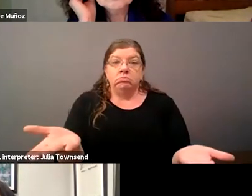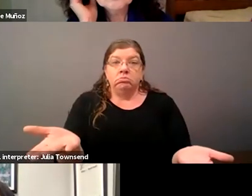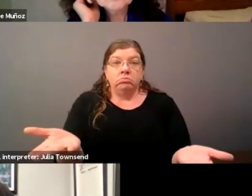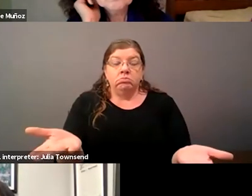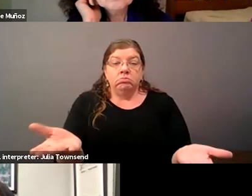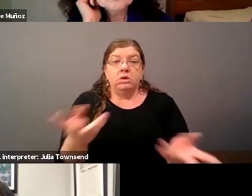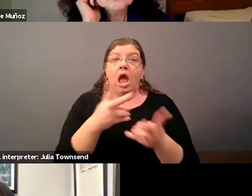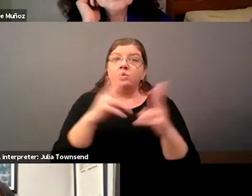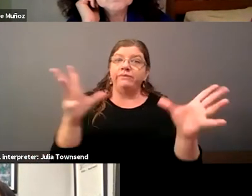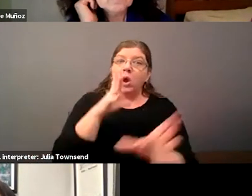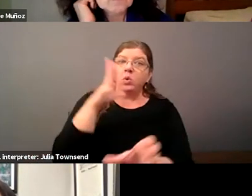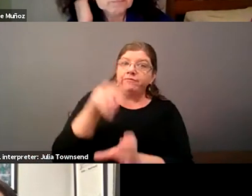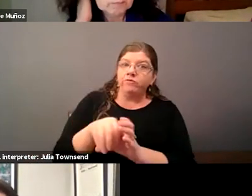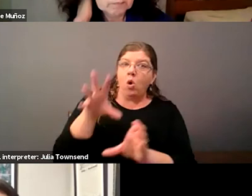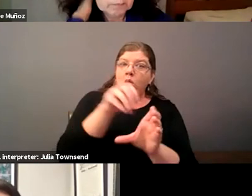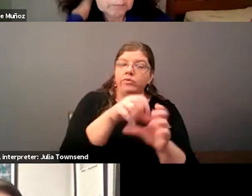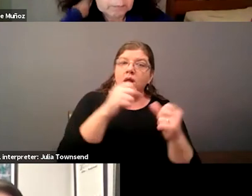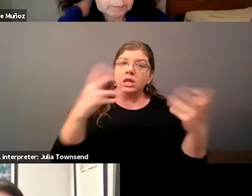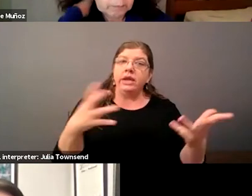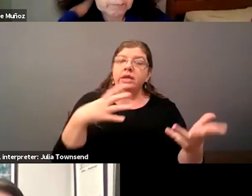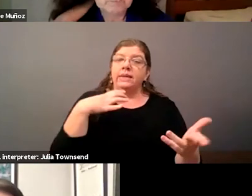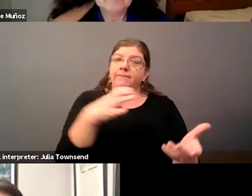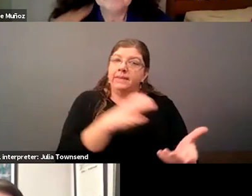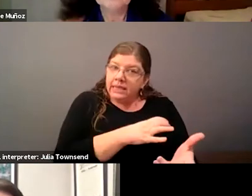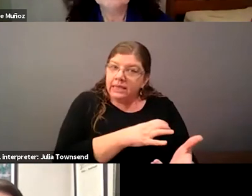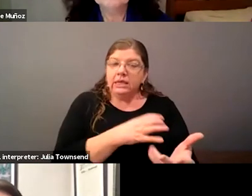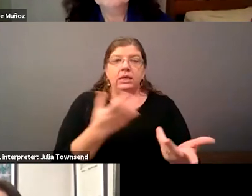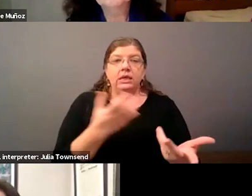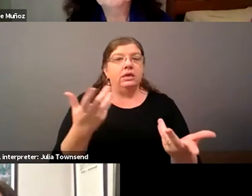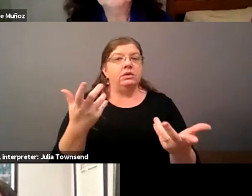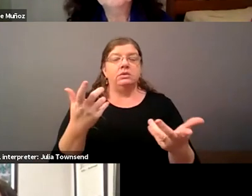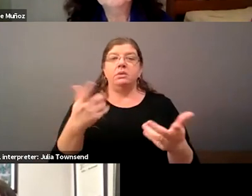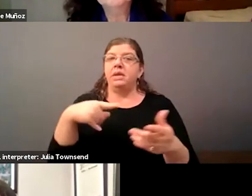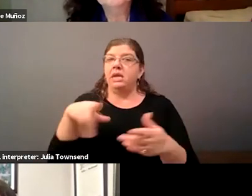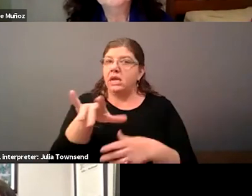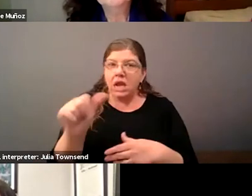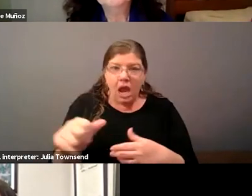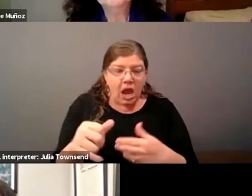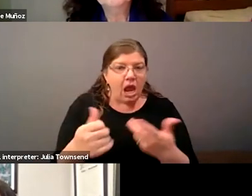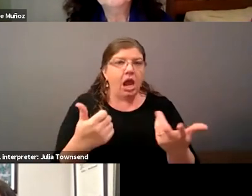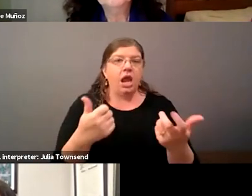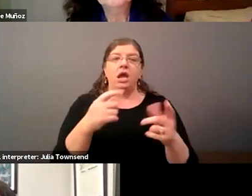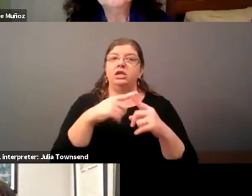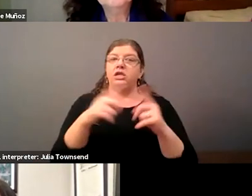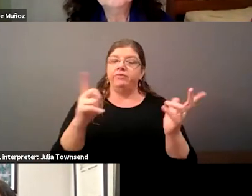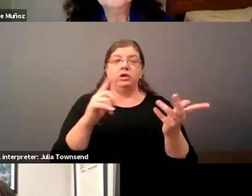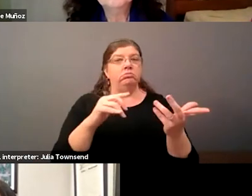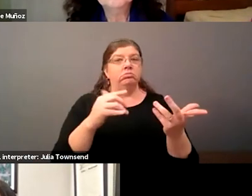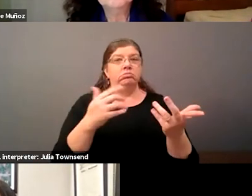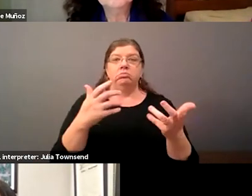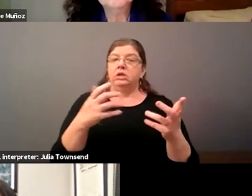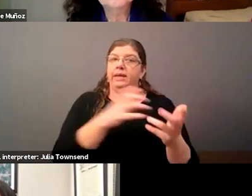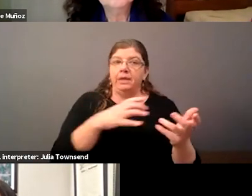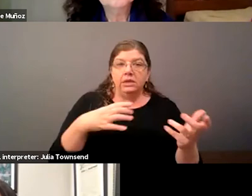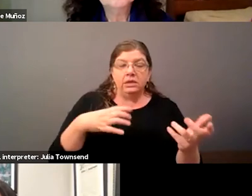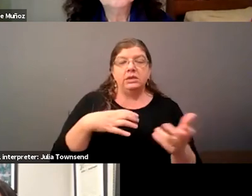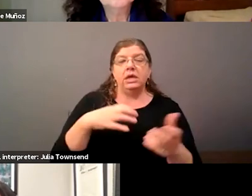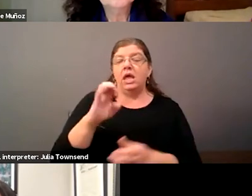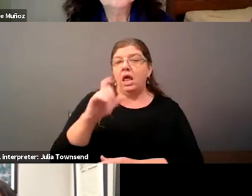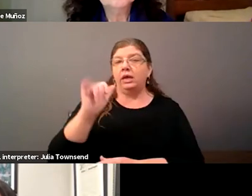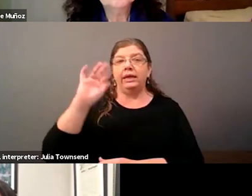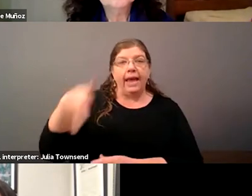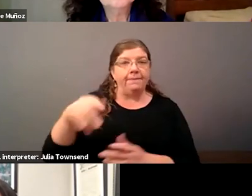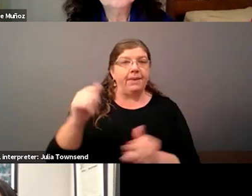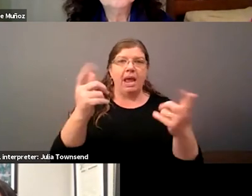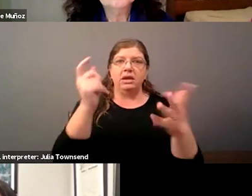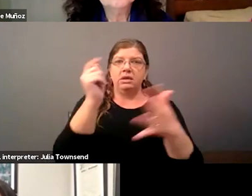very involved in a lot of committees ela dilak pta uh el cop and many